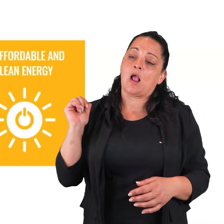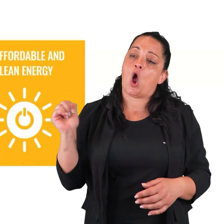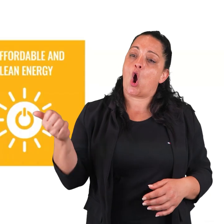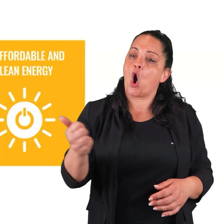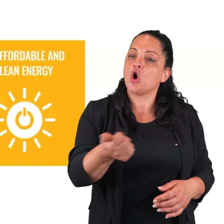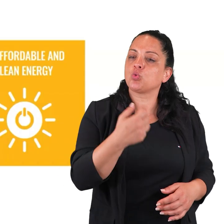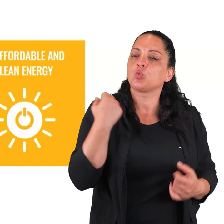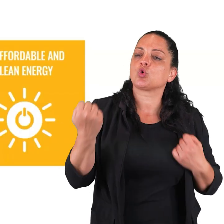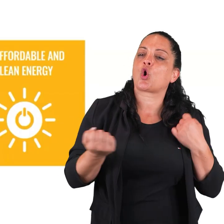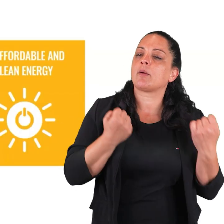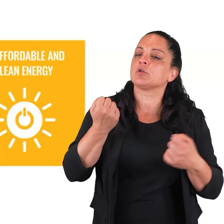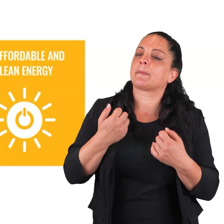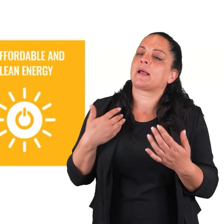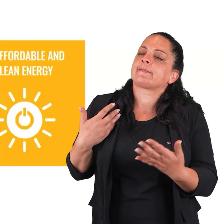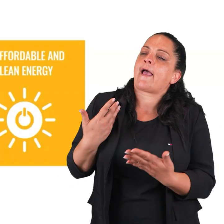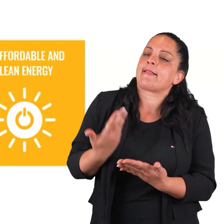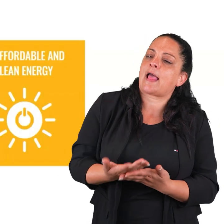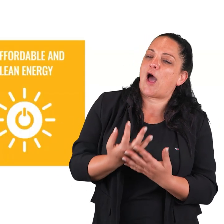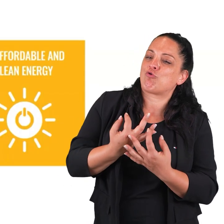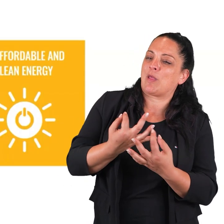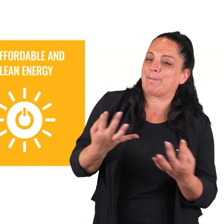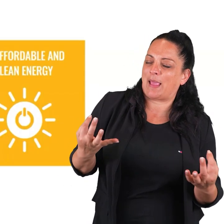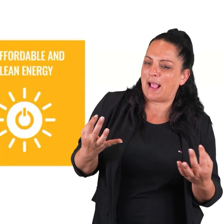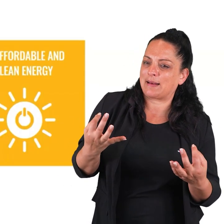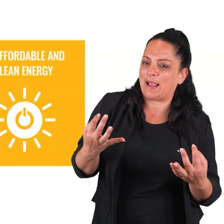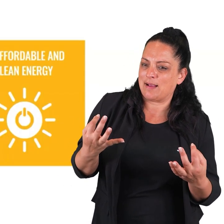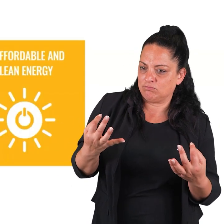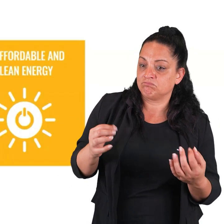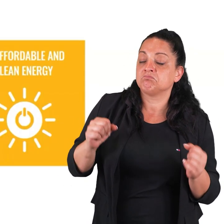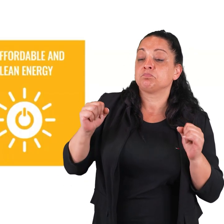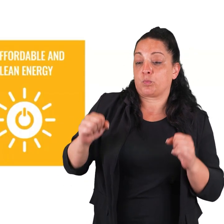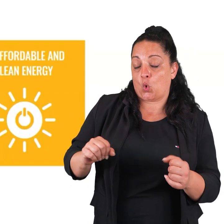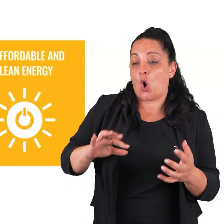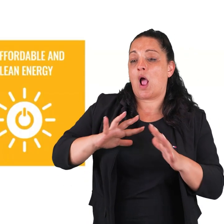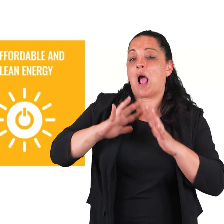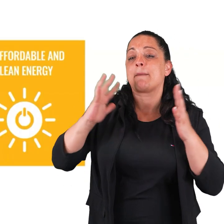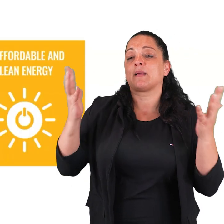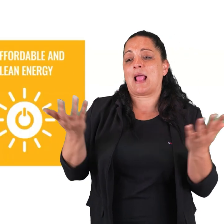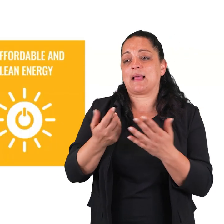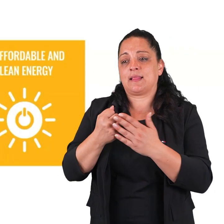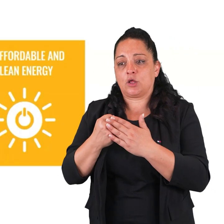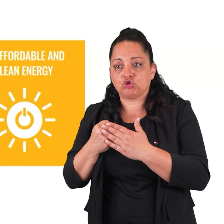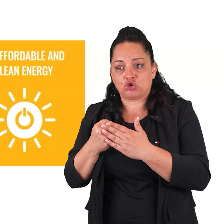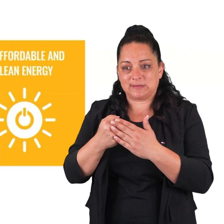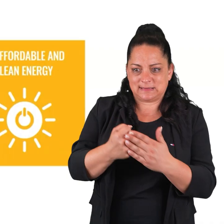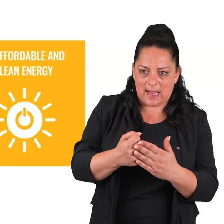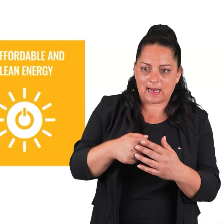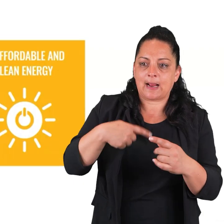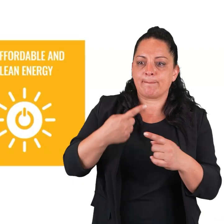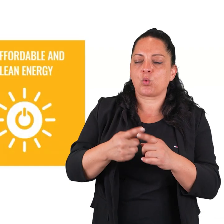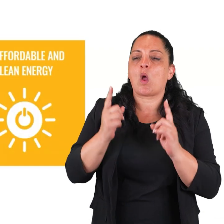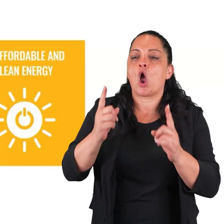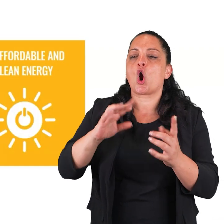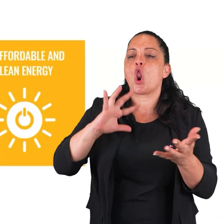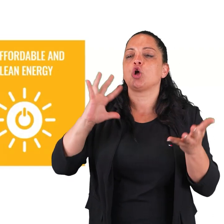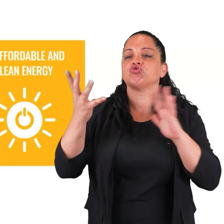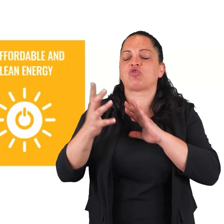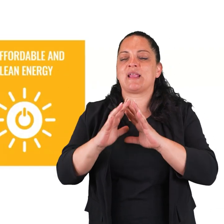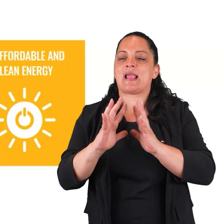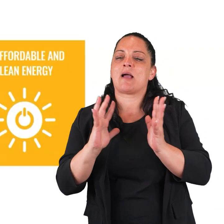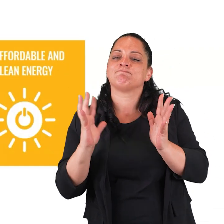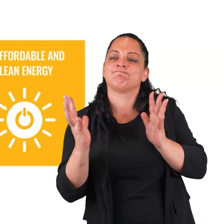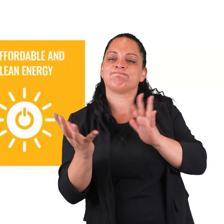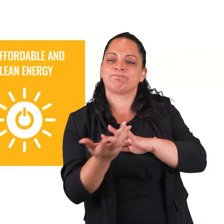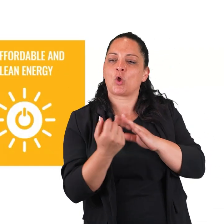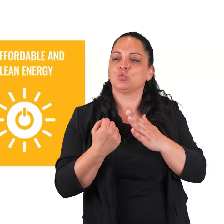combating climate change, first of all, but also to poverty alleviation.